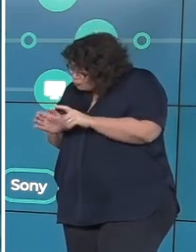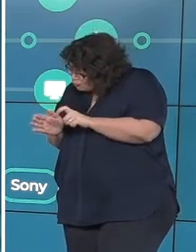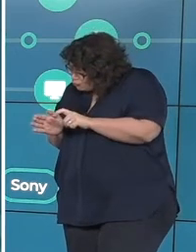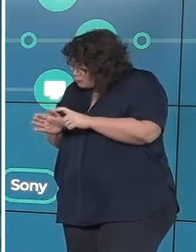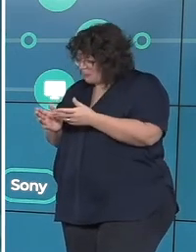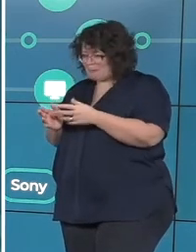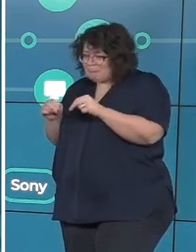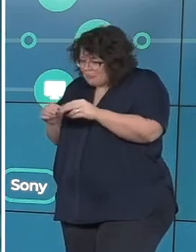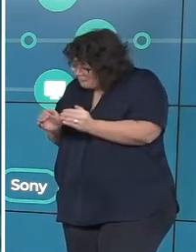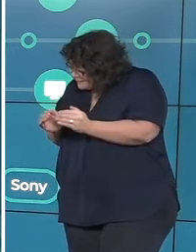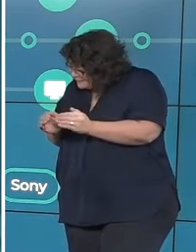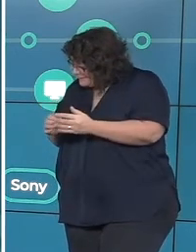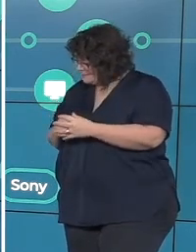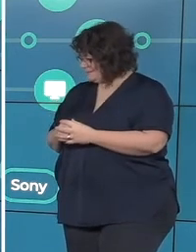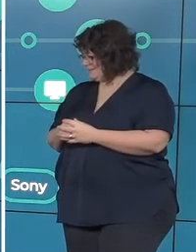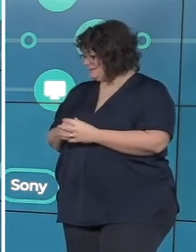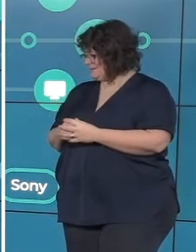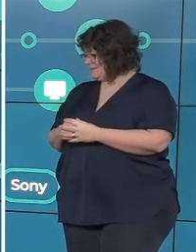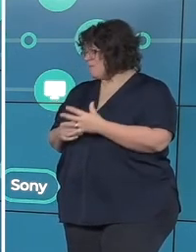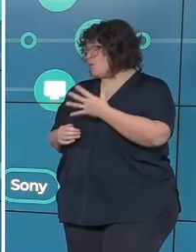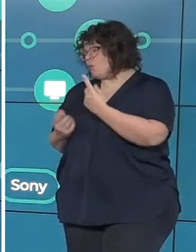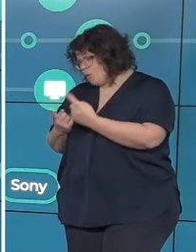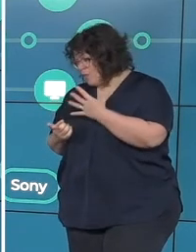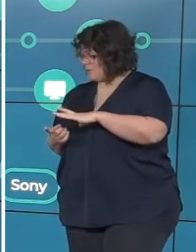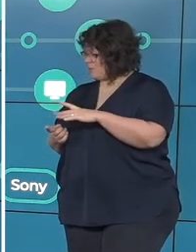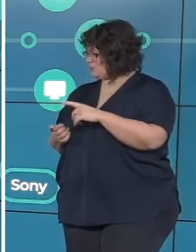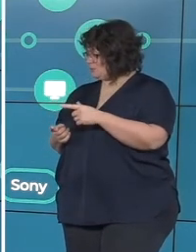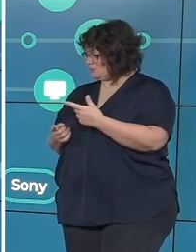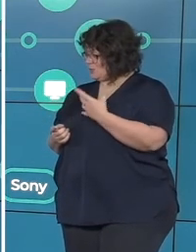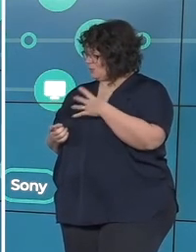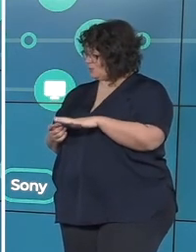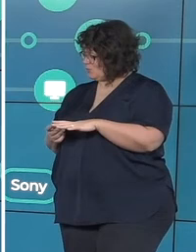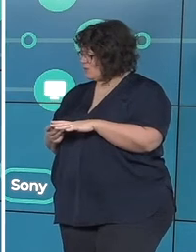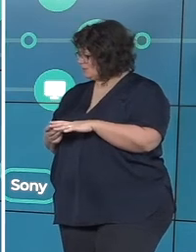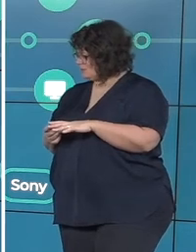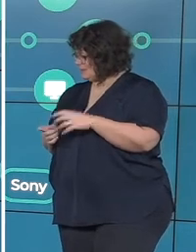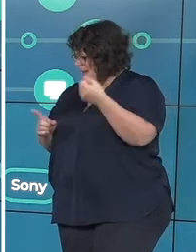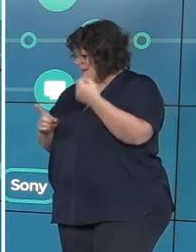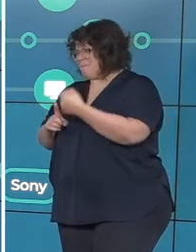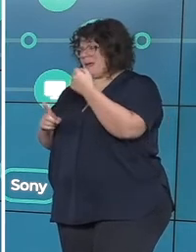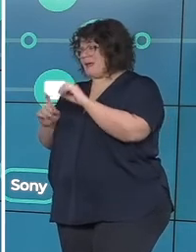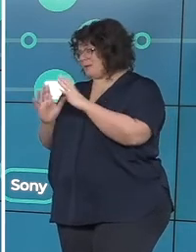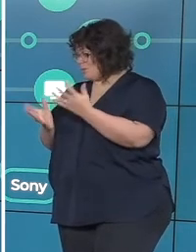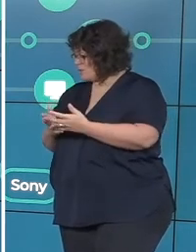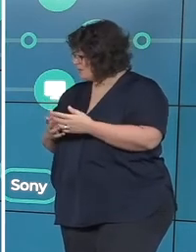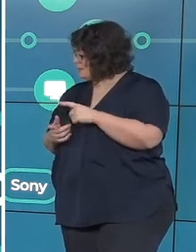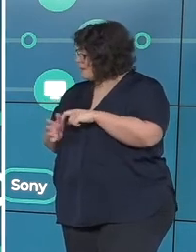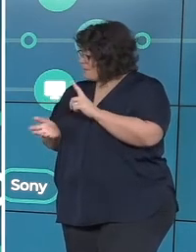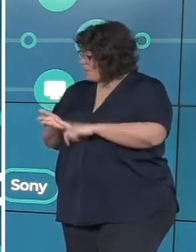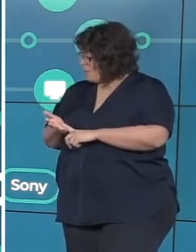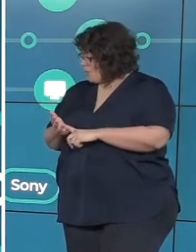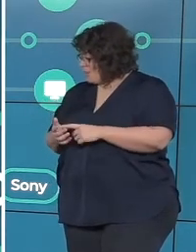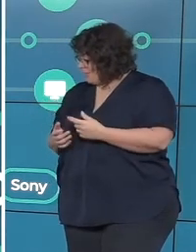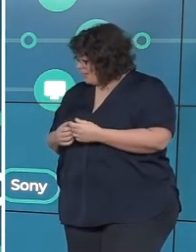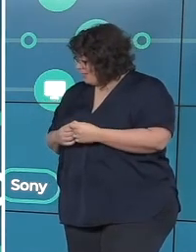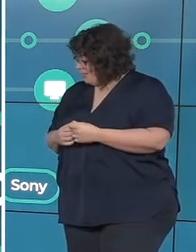So. Excellent. Yeah. Gosh, I think for me, I probably want to be a racing car driver, and probably quite similar to Caroline. You know, the visual impairment